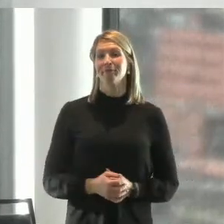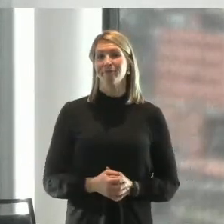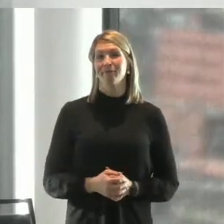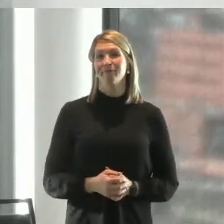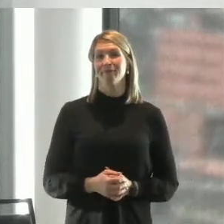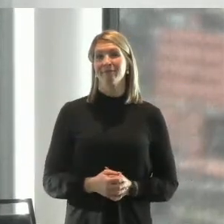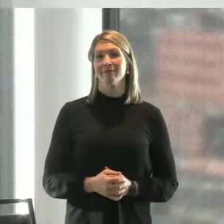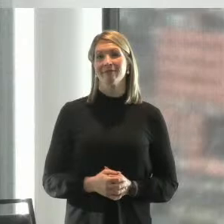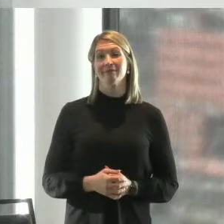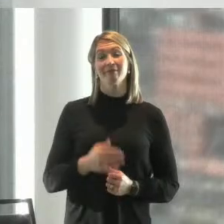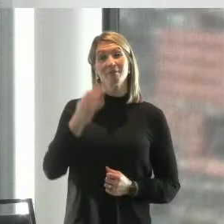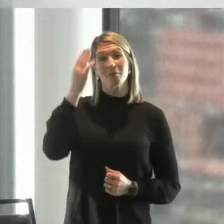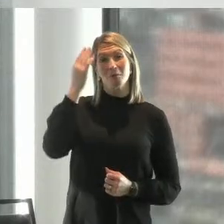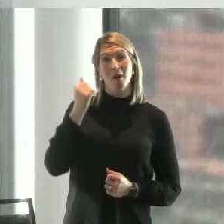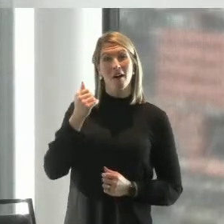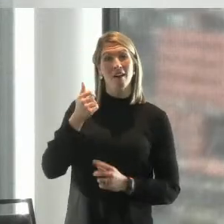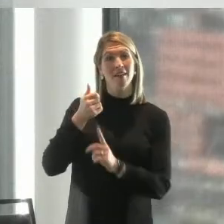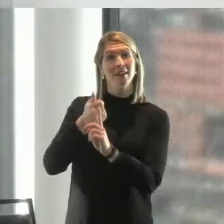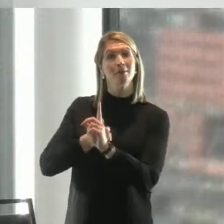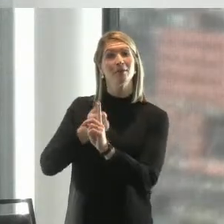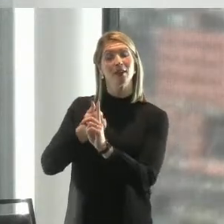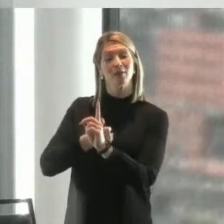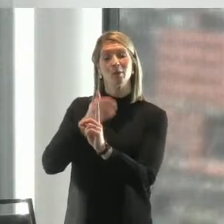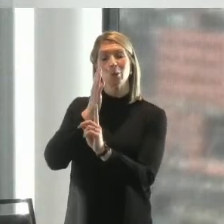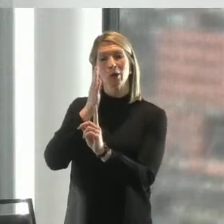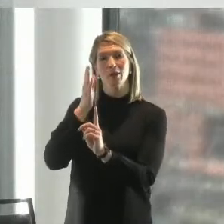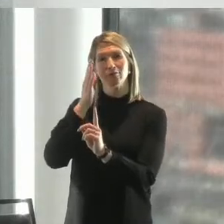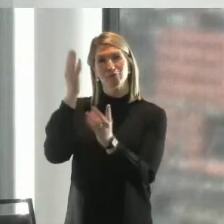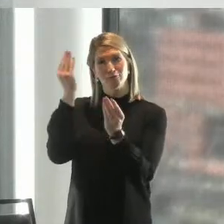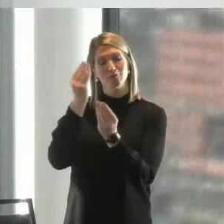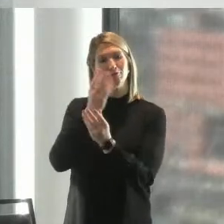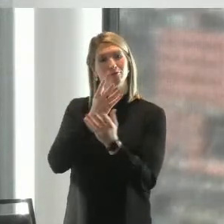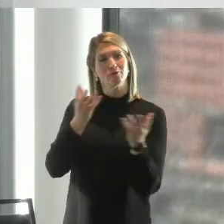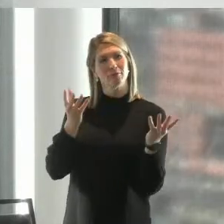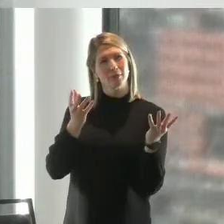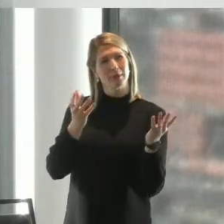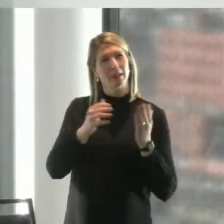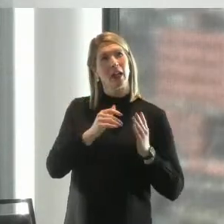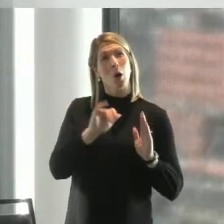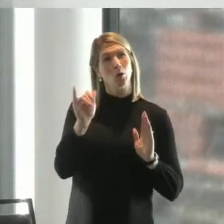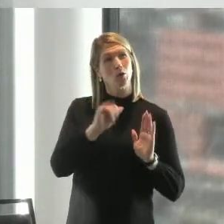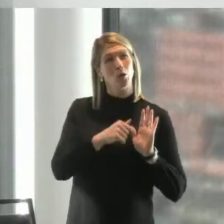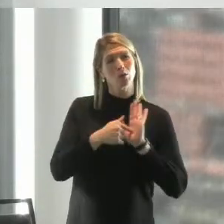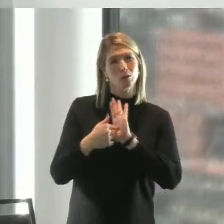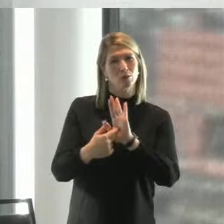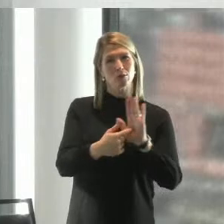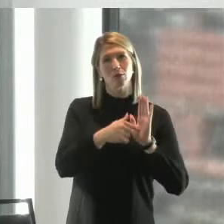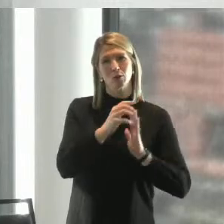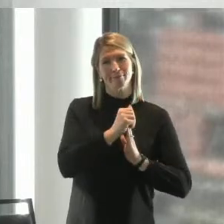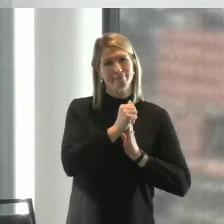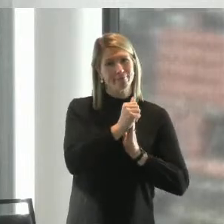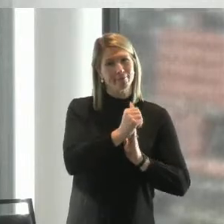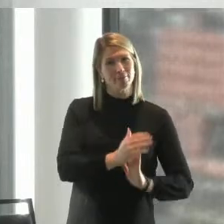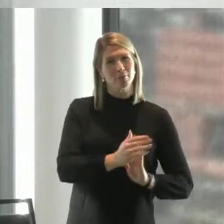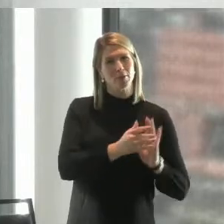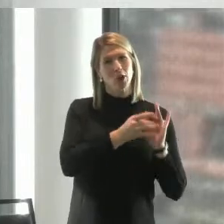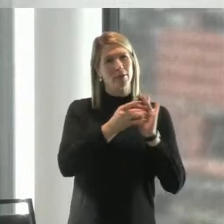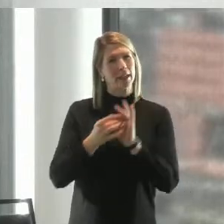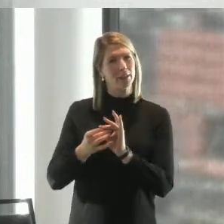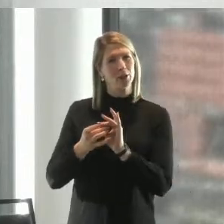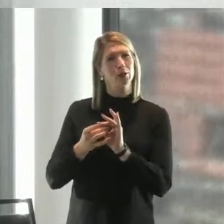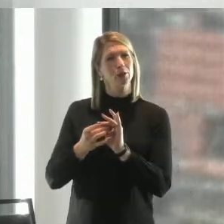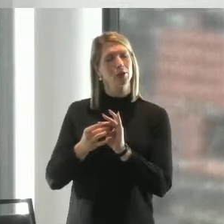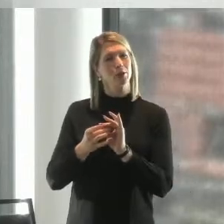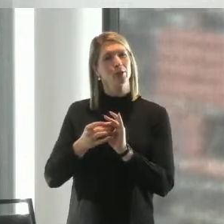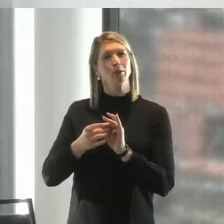as he provides some necessary leadership on an important issue that affects each and every one of us